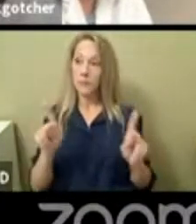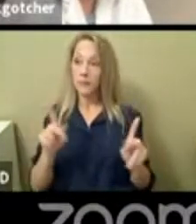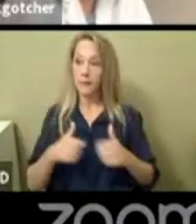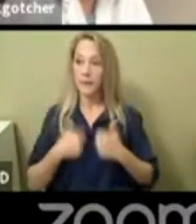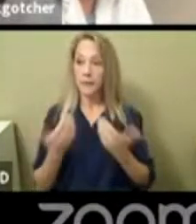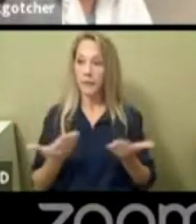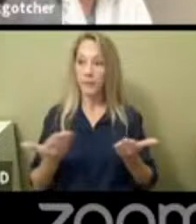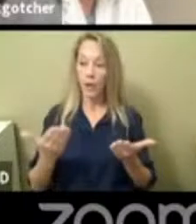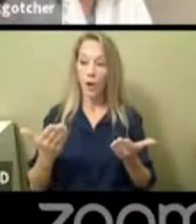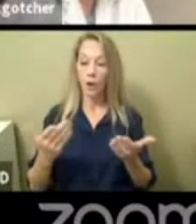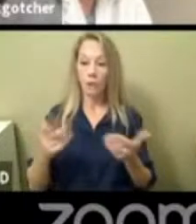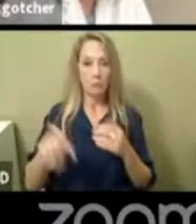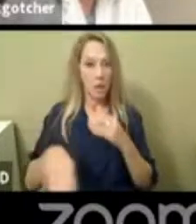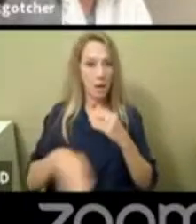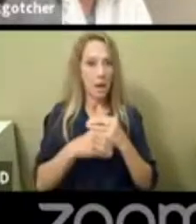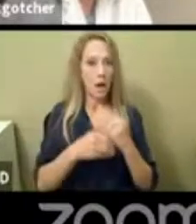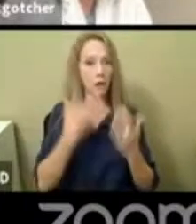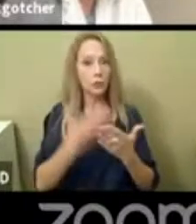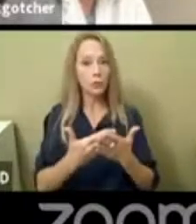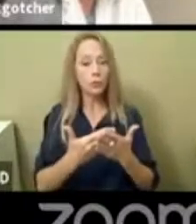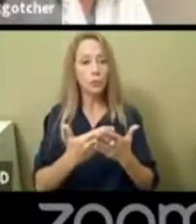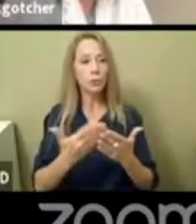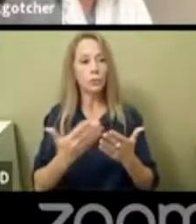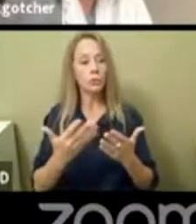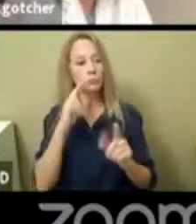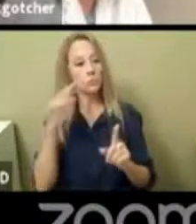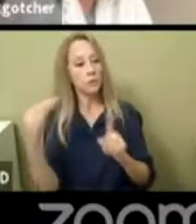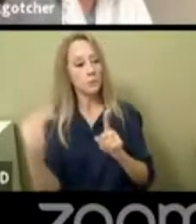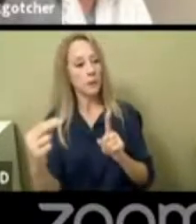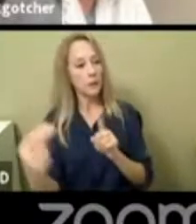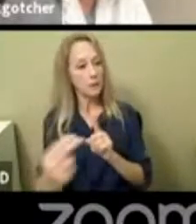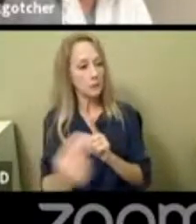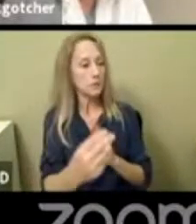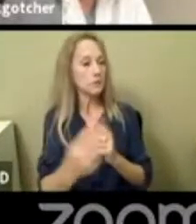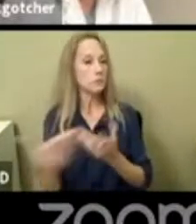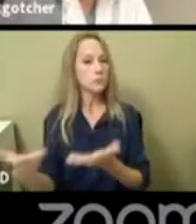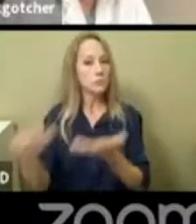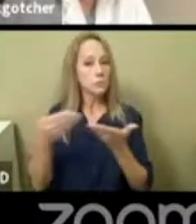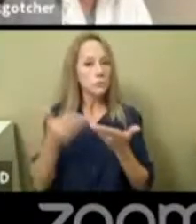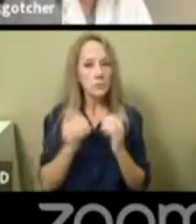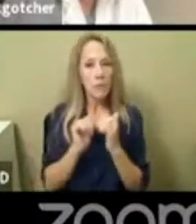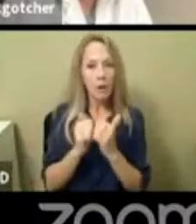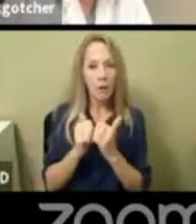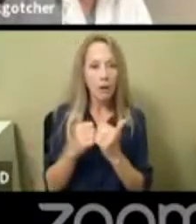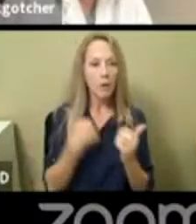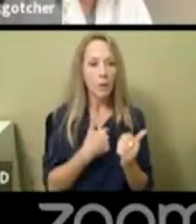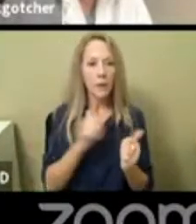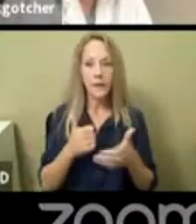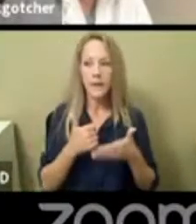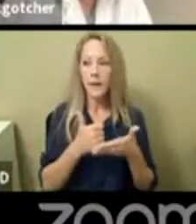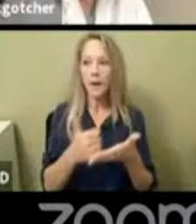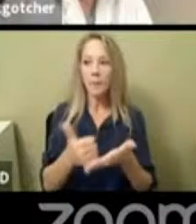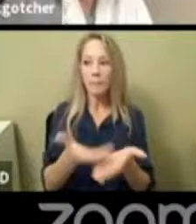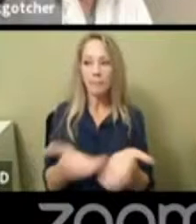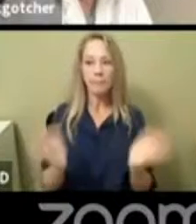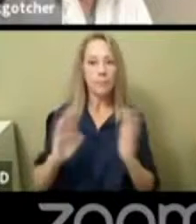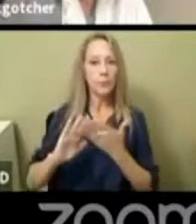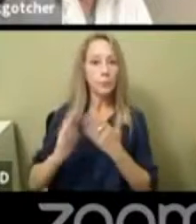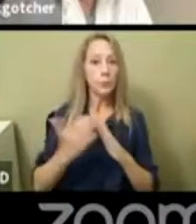really meaningful, constructive perspective and suggestions about how we can help our community.